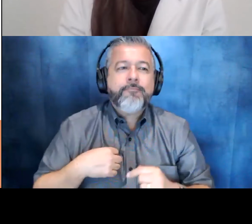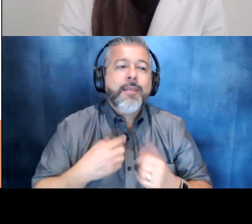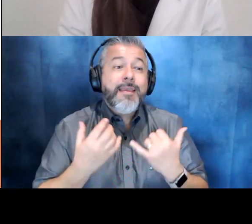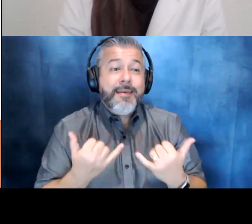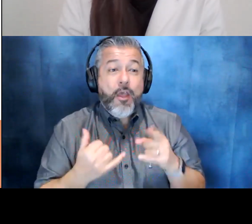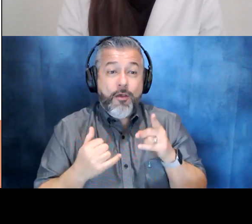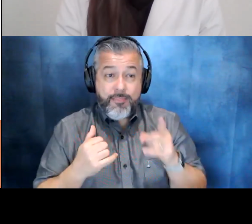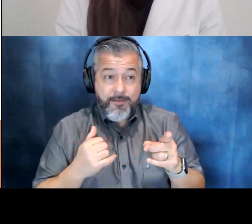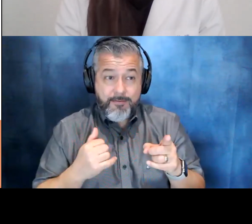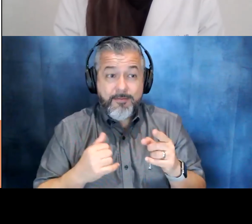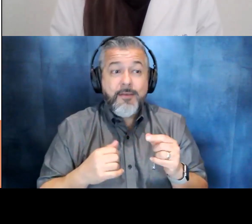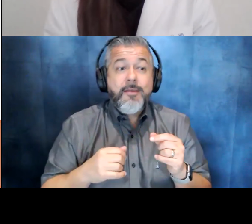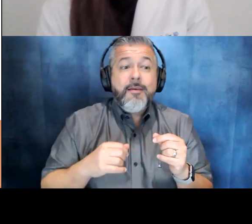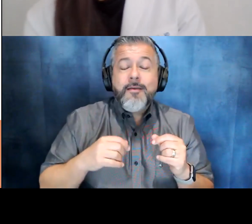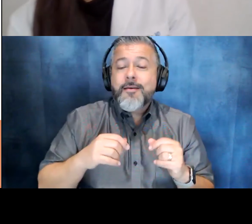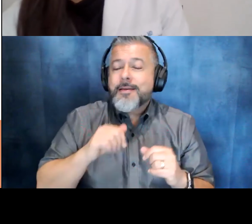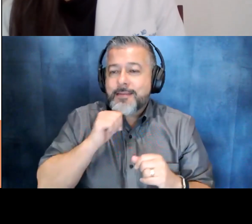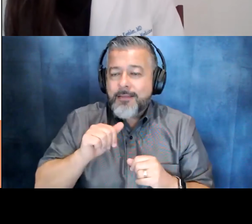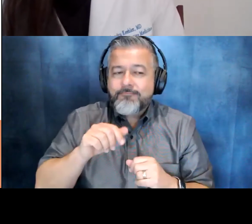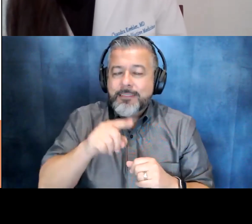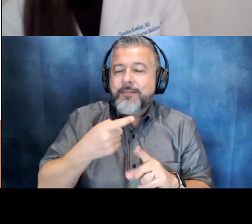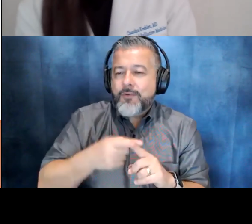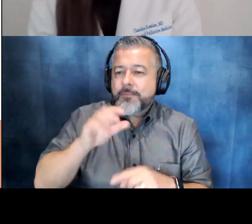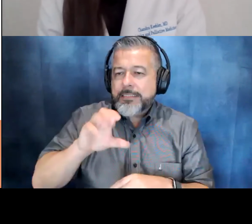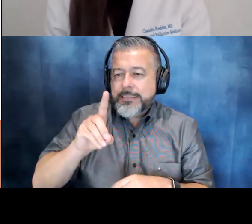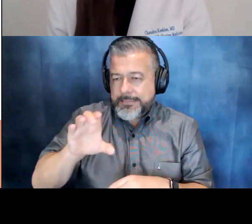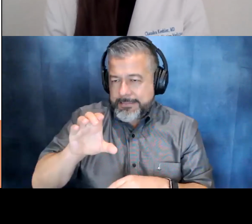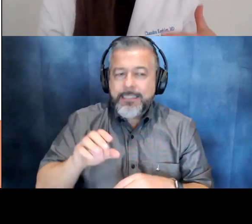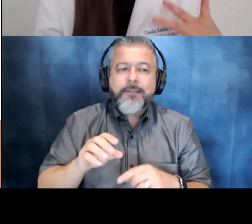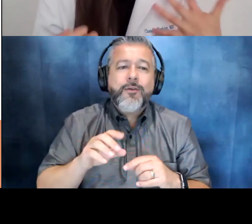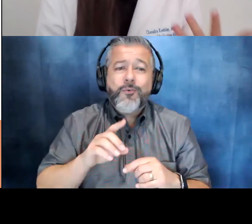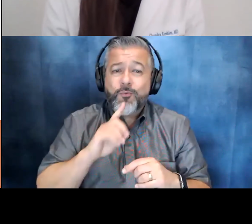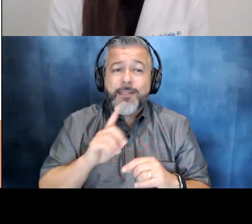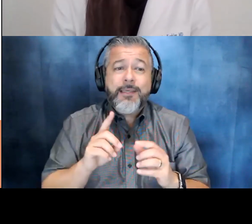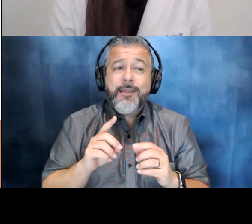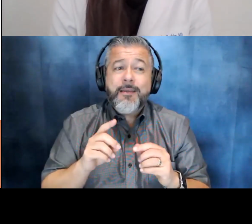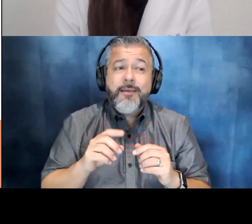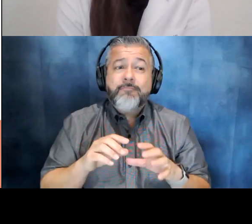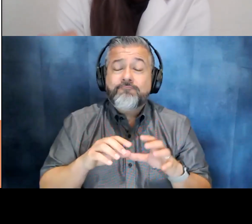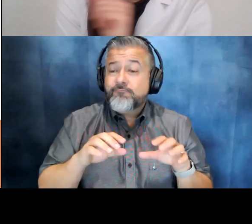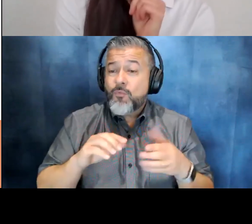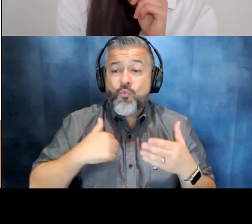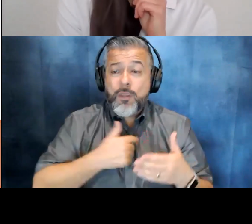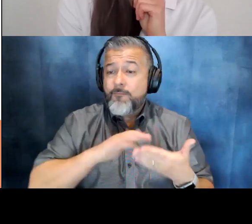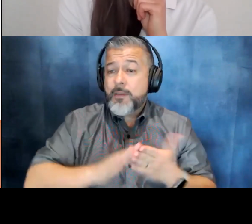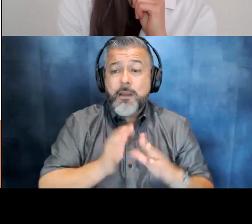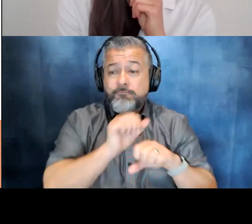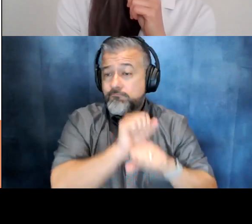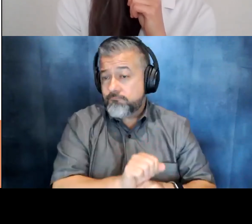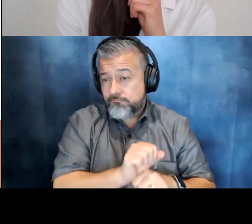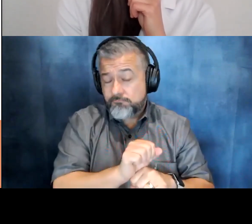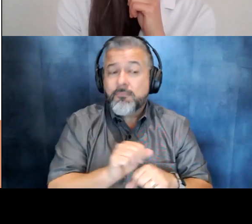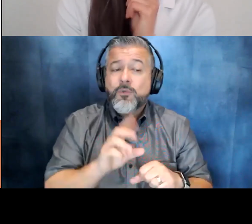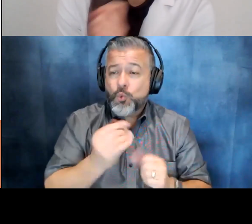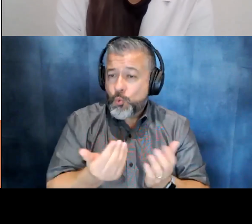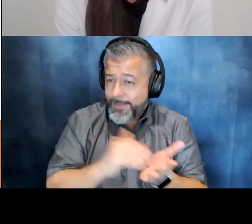or memorize it. But generally, this is doing the same things we've hopefully been accustomed to doing, staying home,